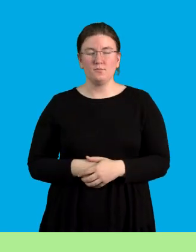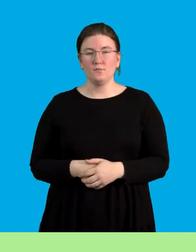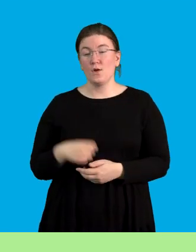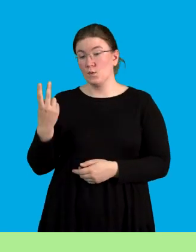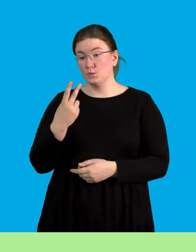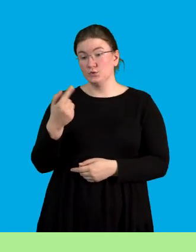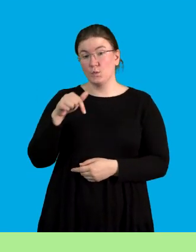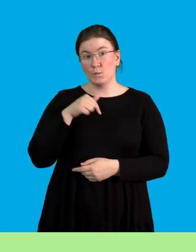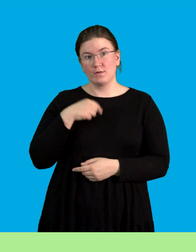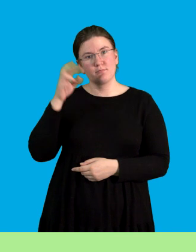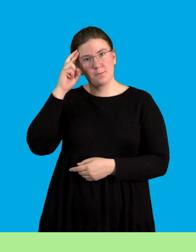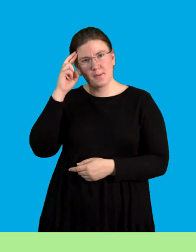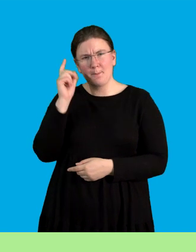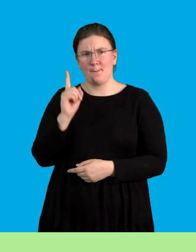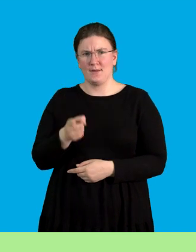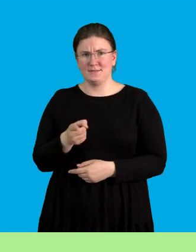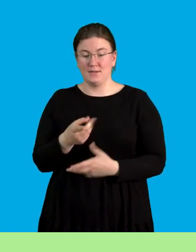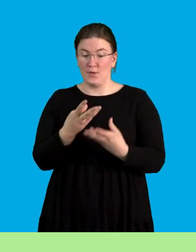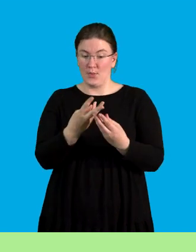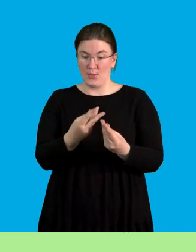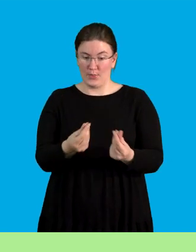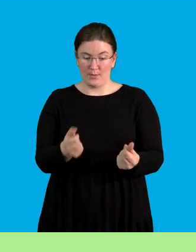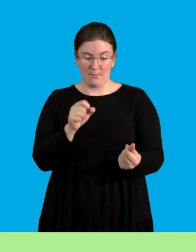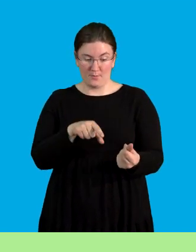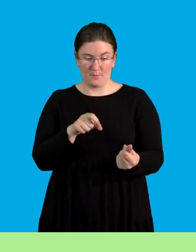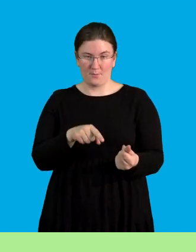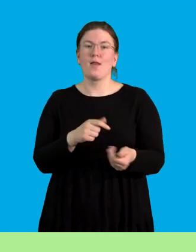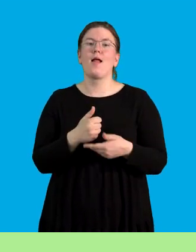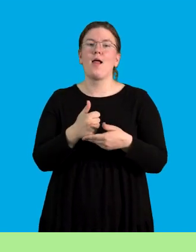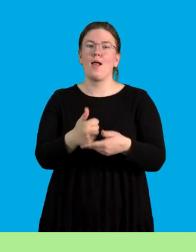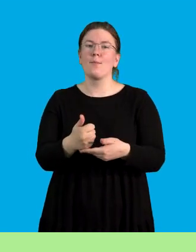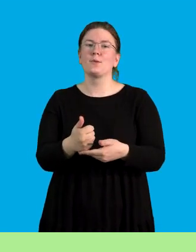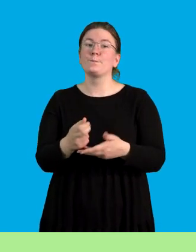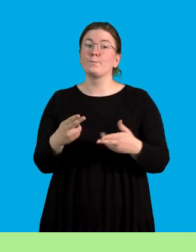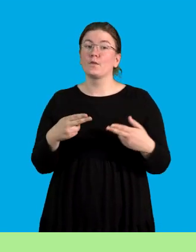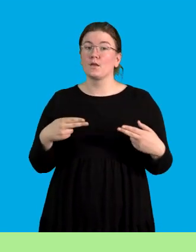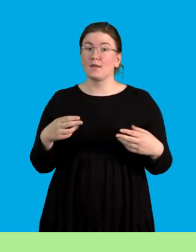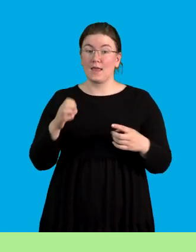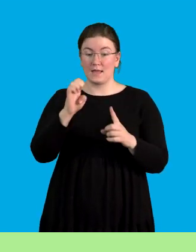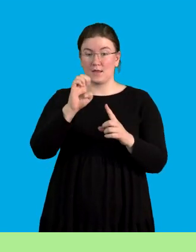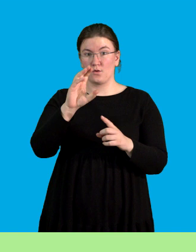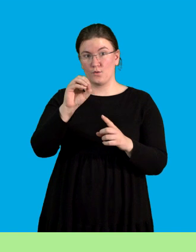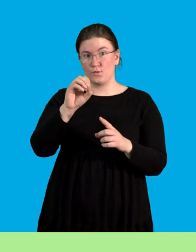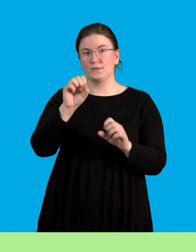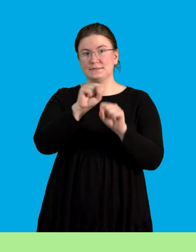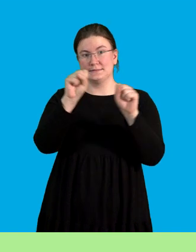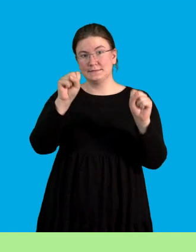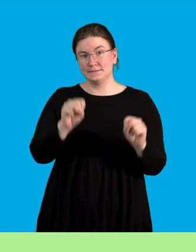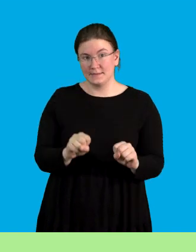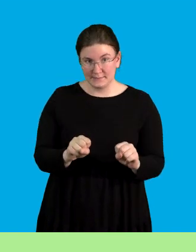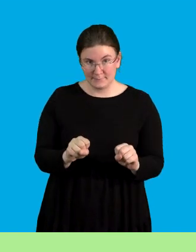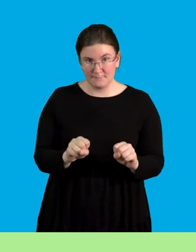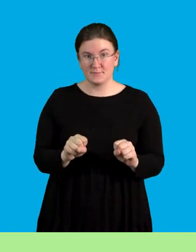And we also need to remember that decomposers make nutrients available to an ecosystem's primary